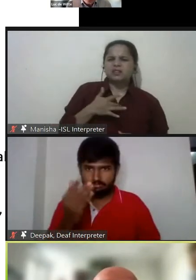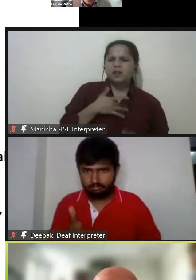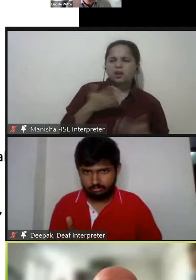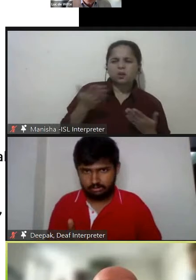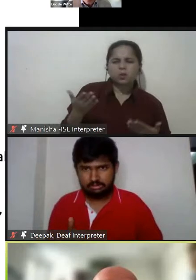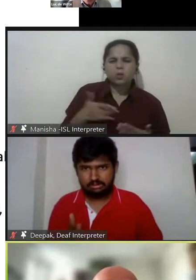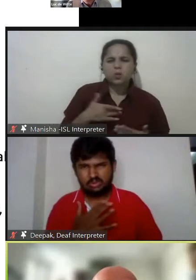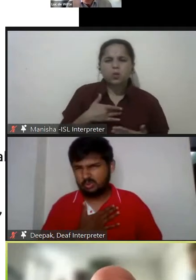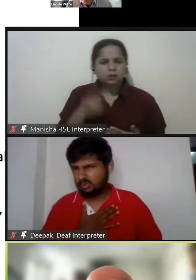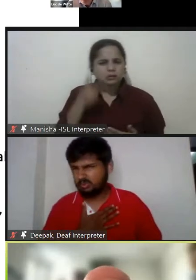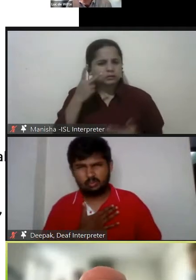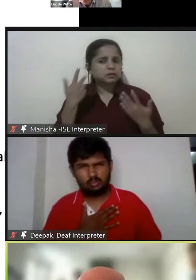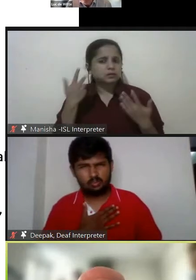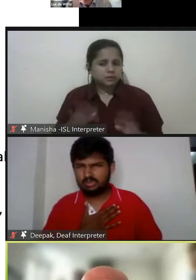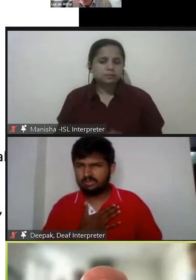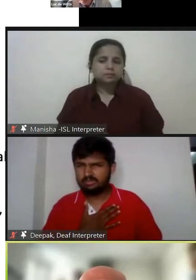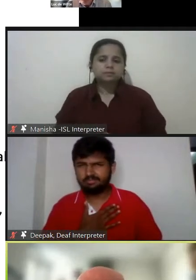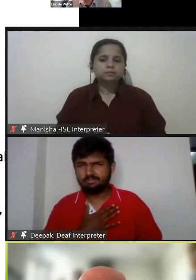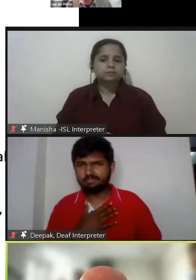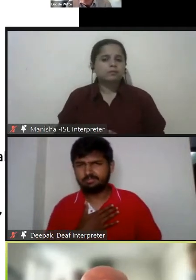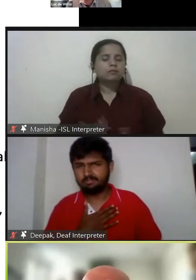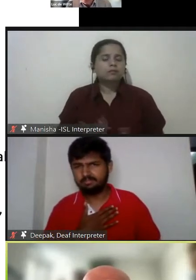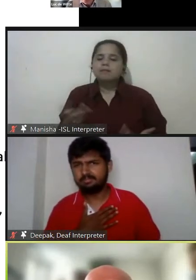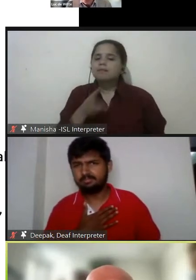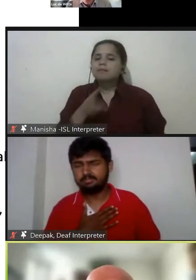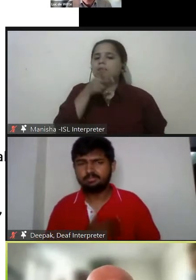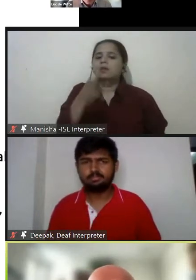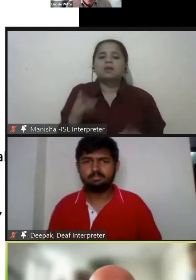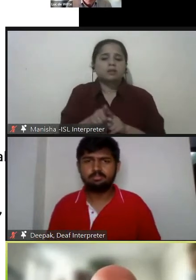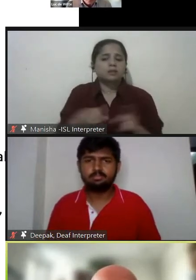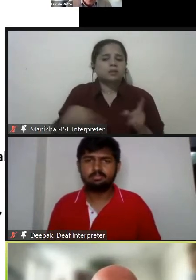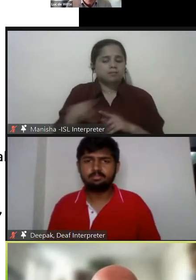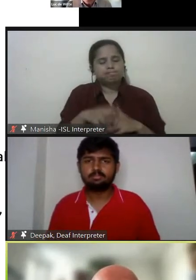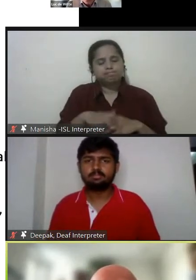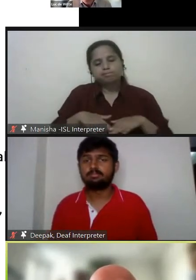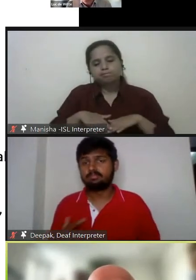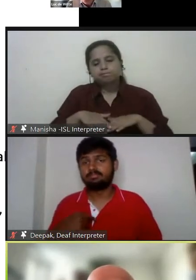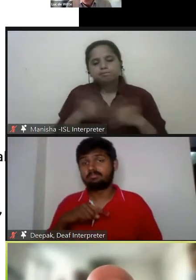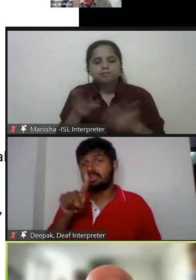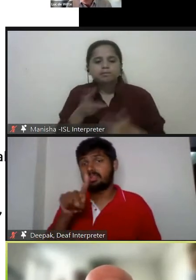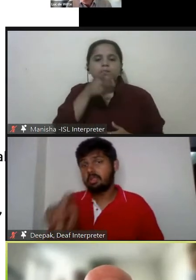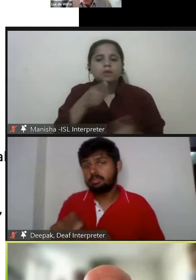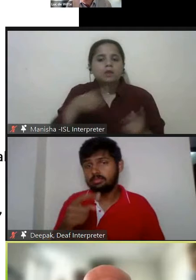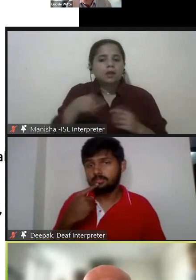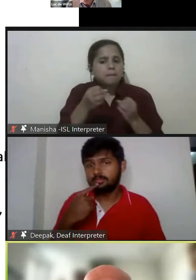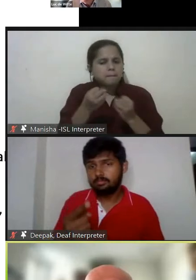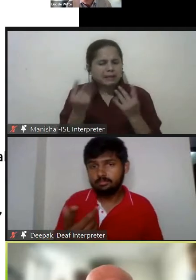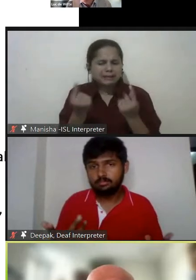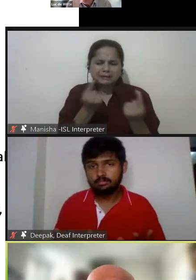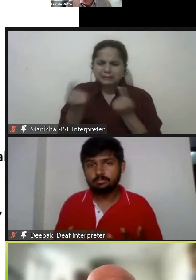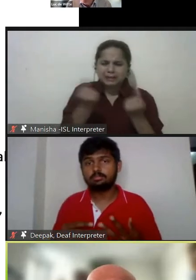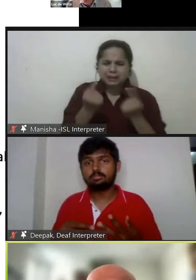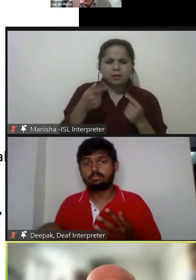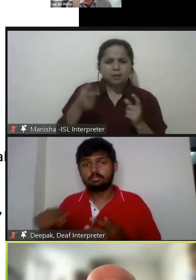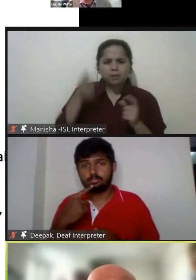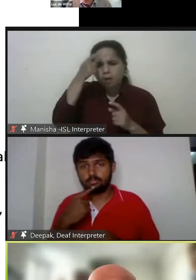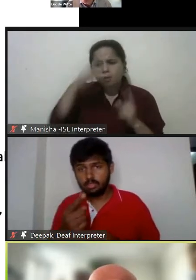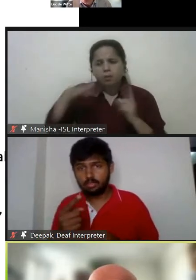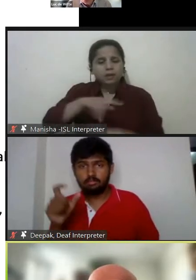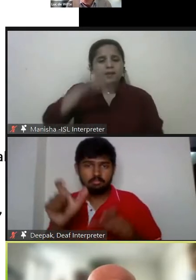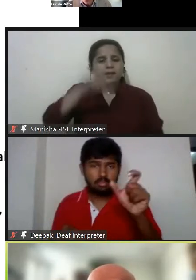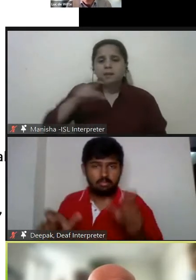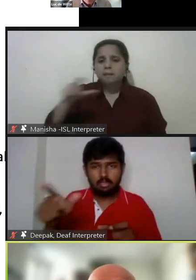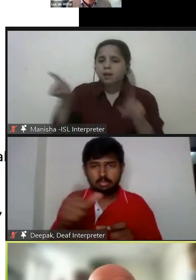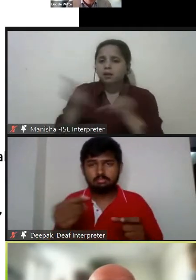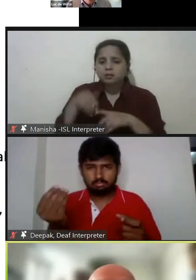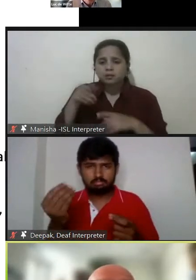And that was, well, to a certain extent, we found some similar situations in Nepal, especially